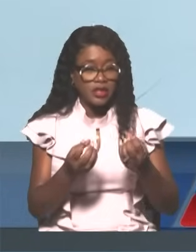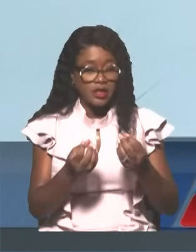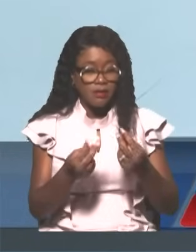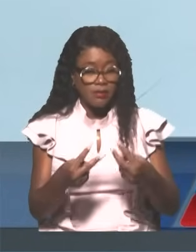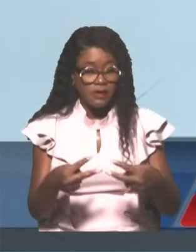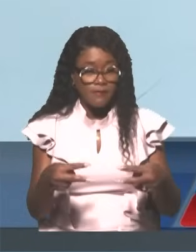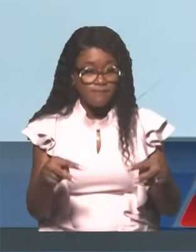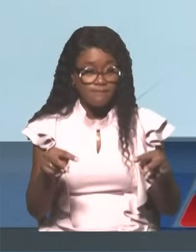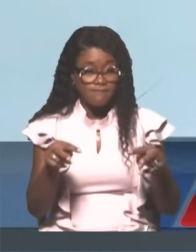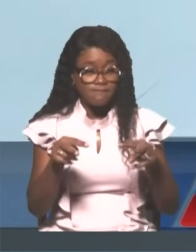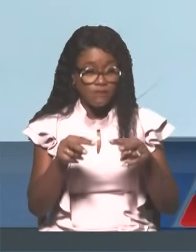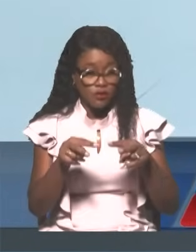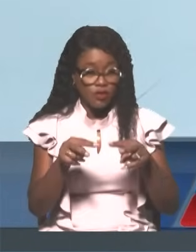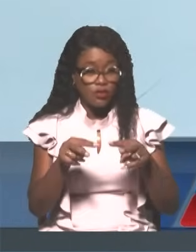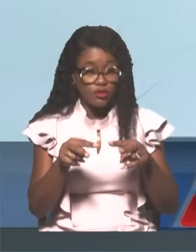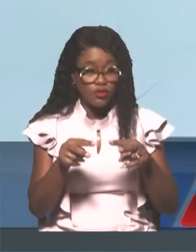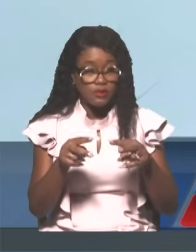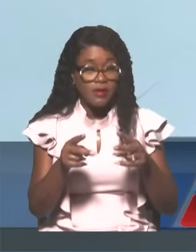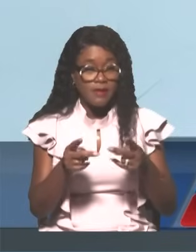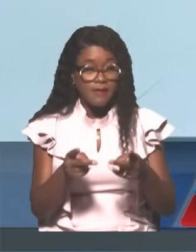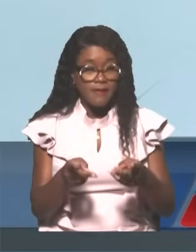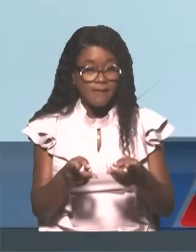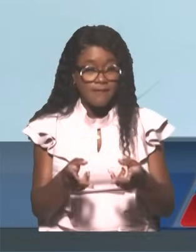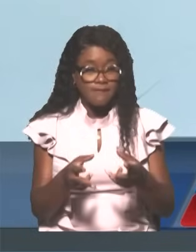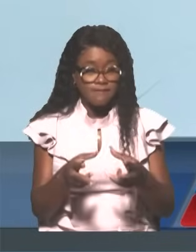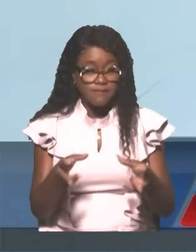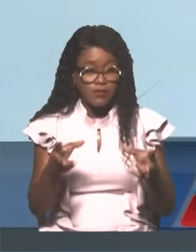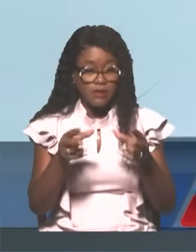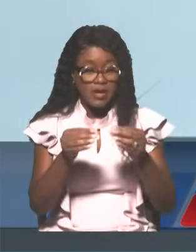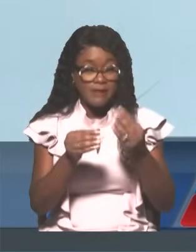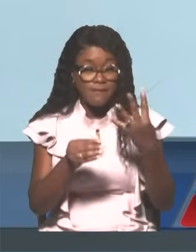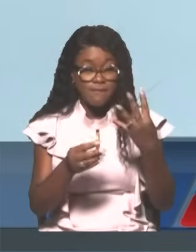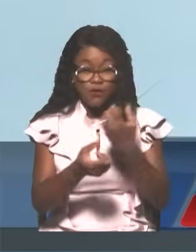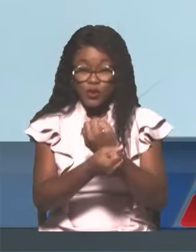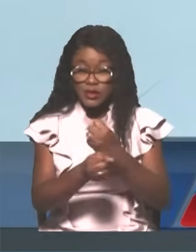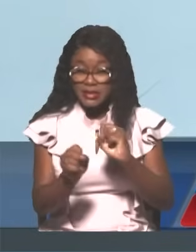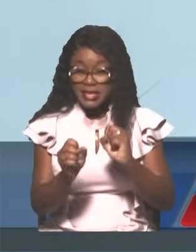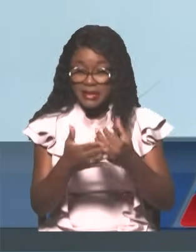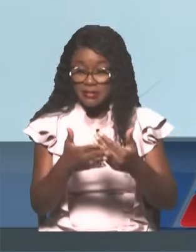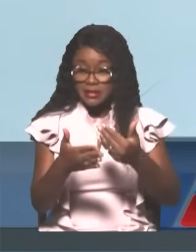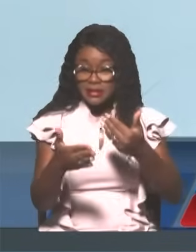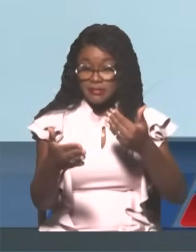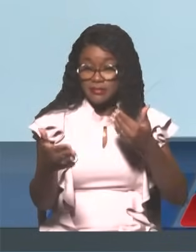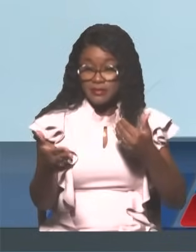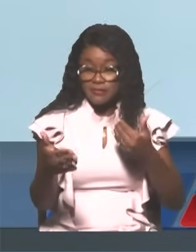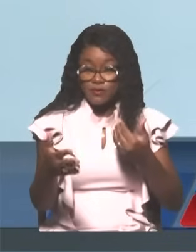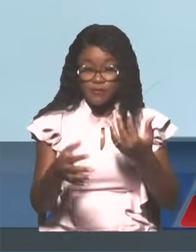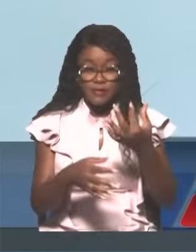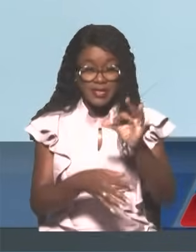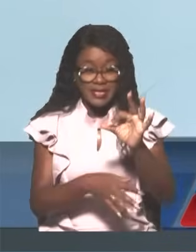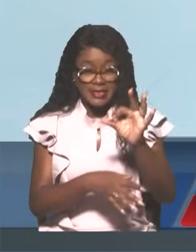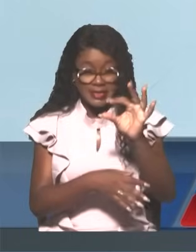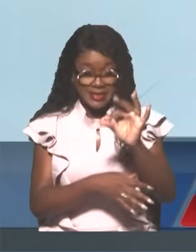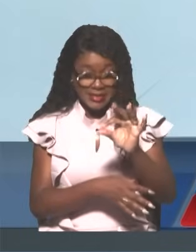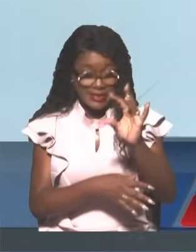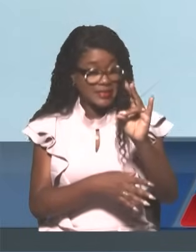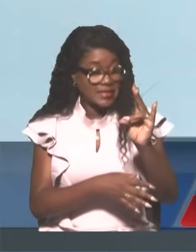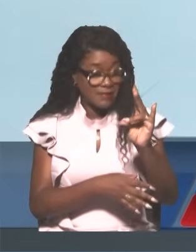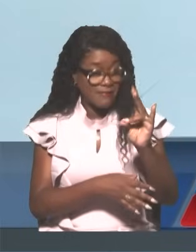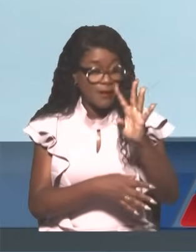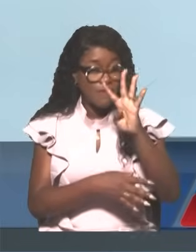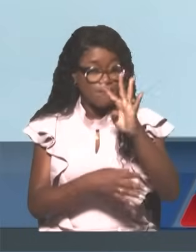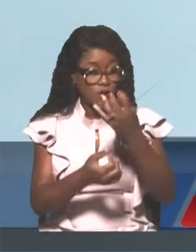these zones, and it is 4 times the volume that was expelled during the 1997